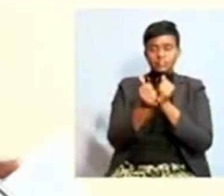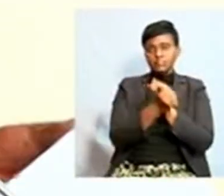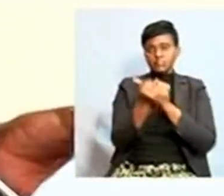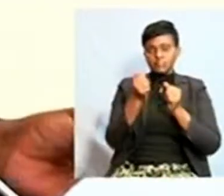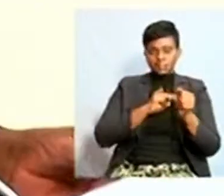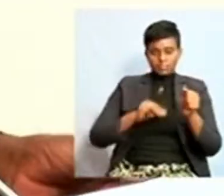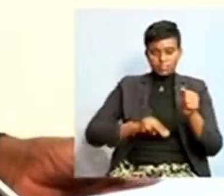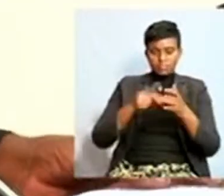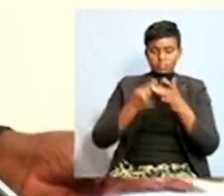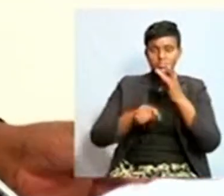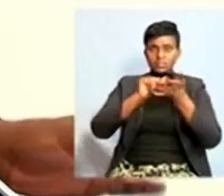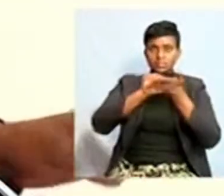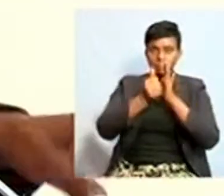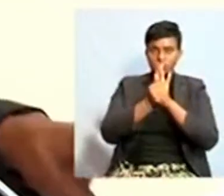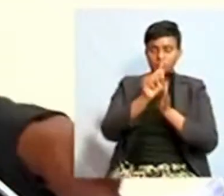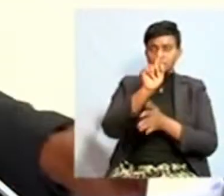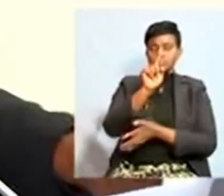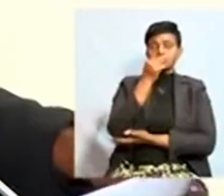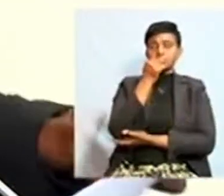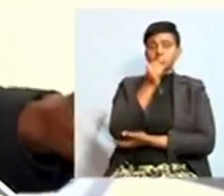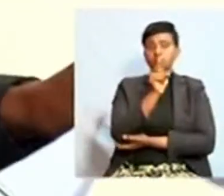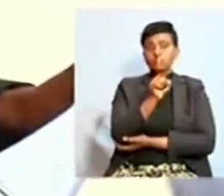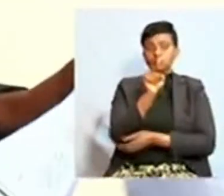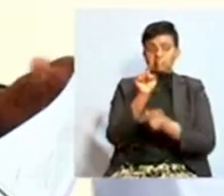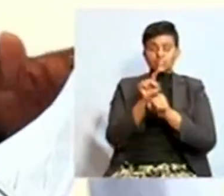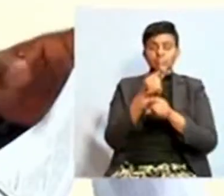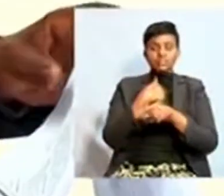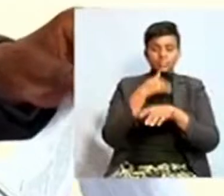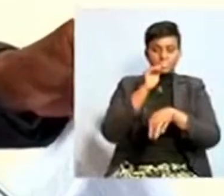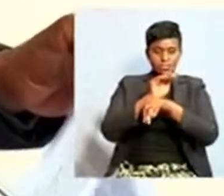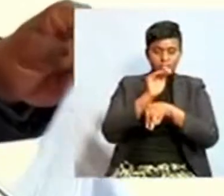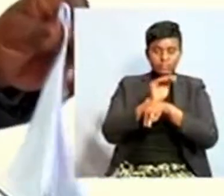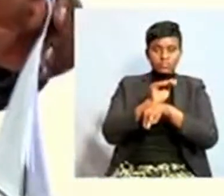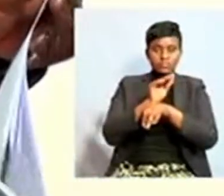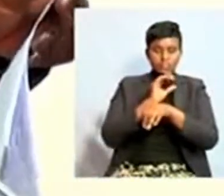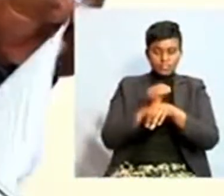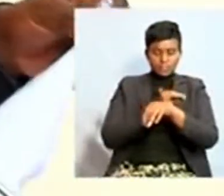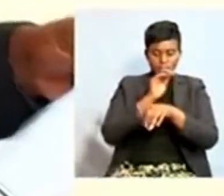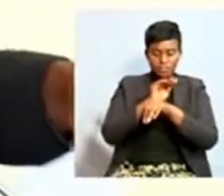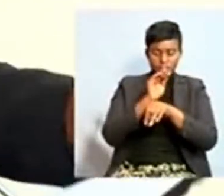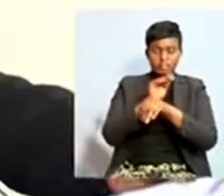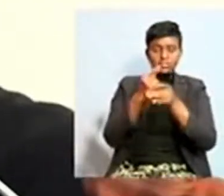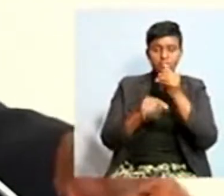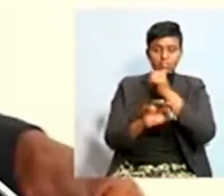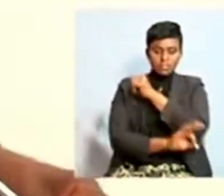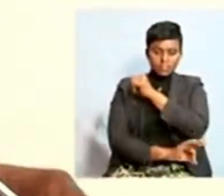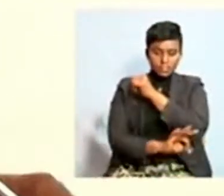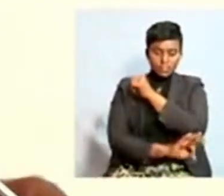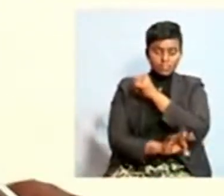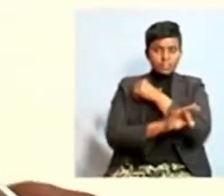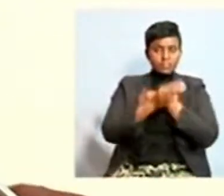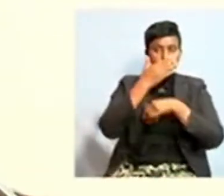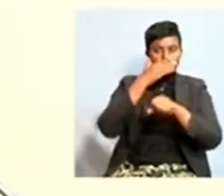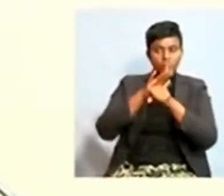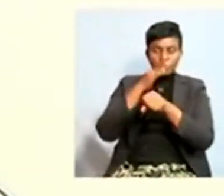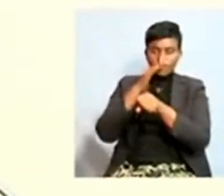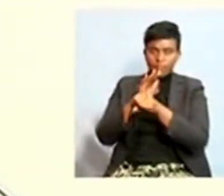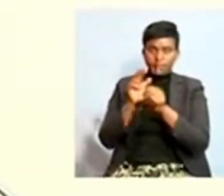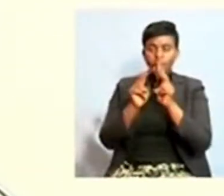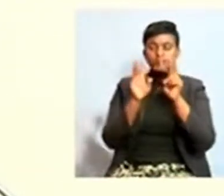what Article 1 is saying, and our comment is that the foundational commitment is